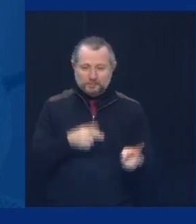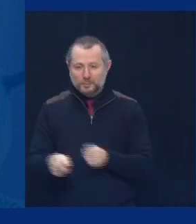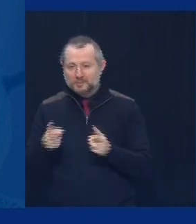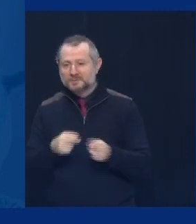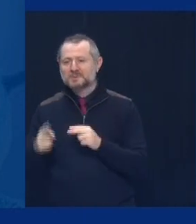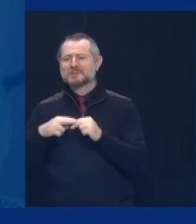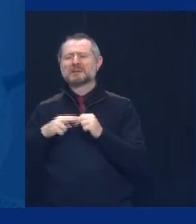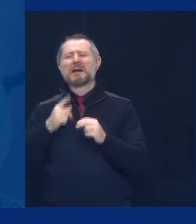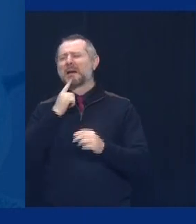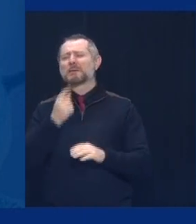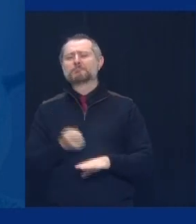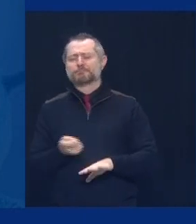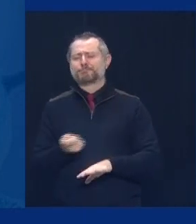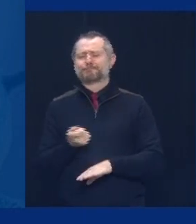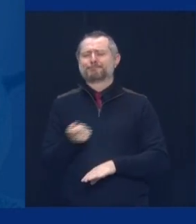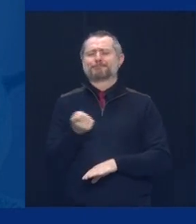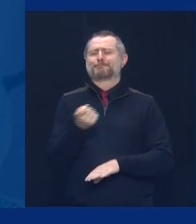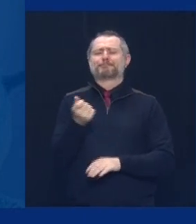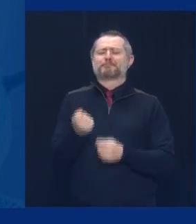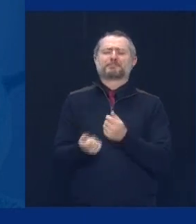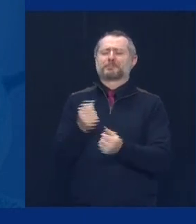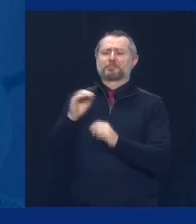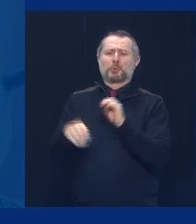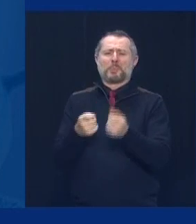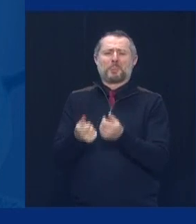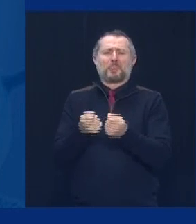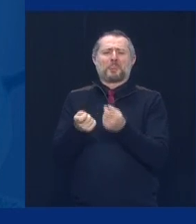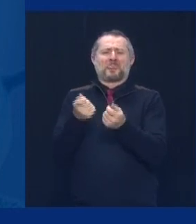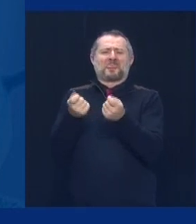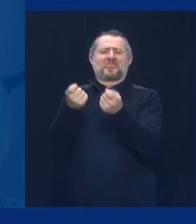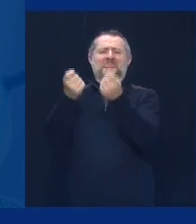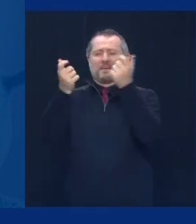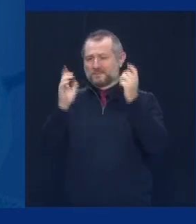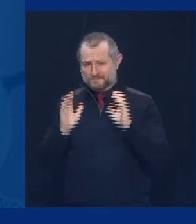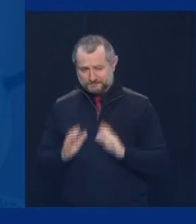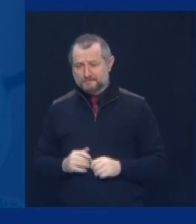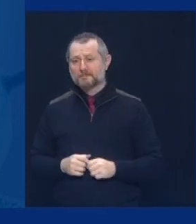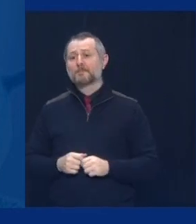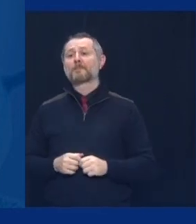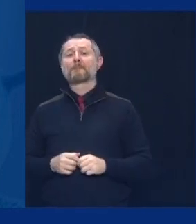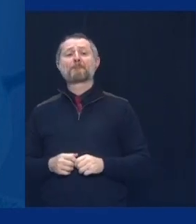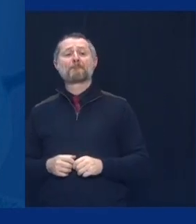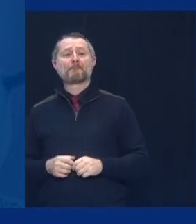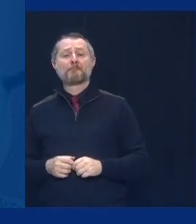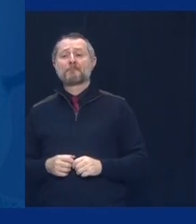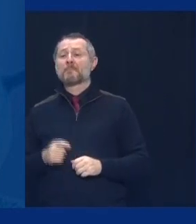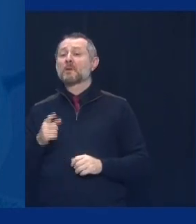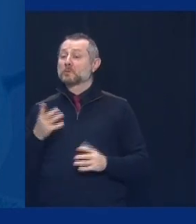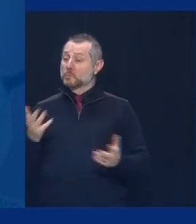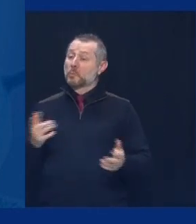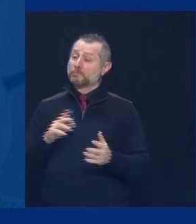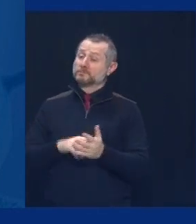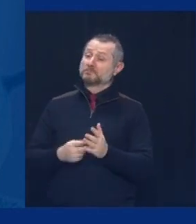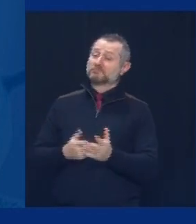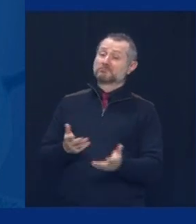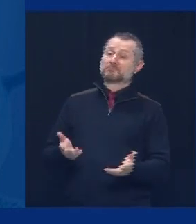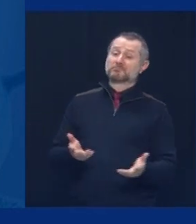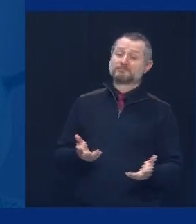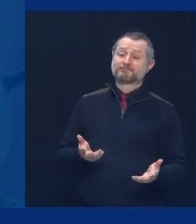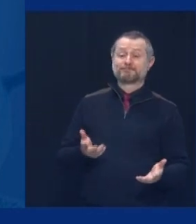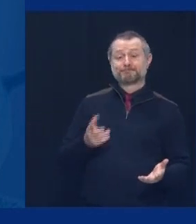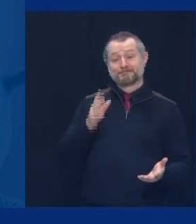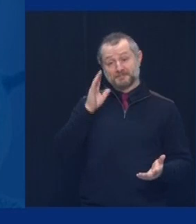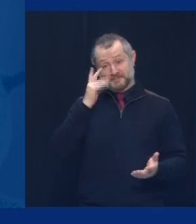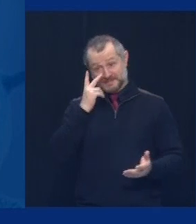now in very, very small numbers, right? So stop the spread